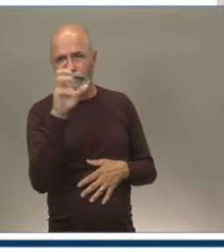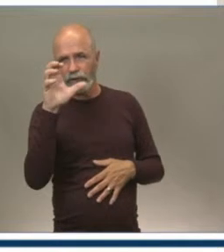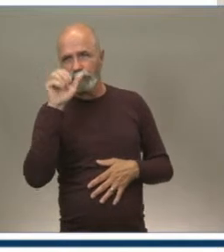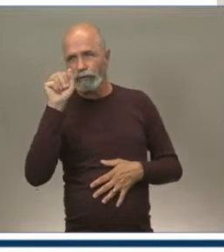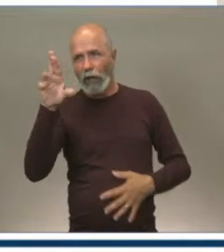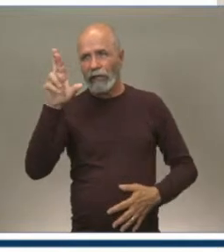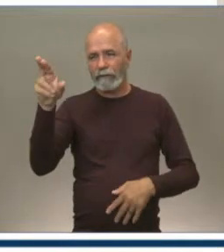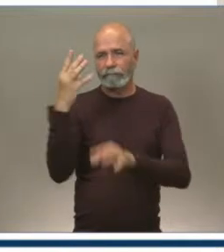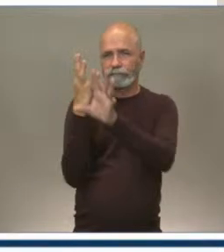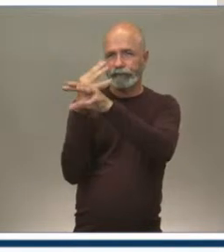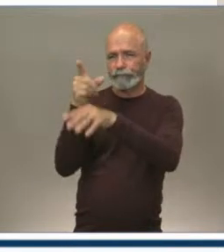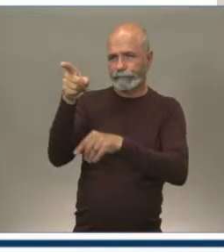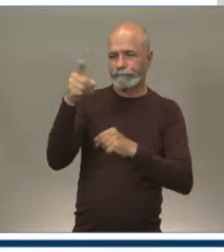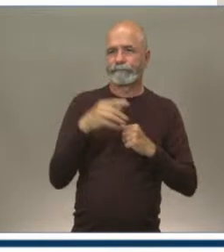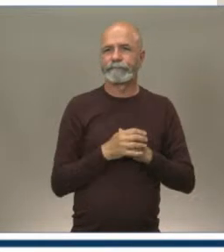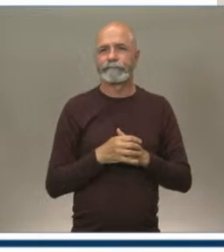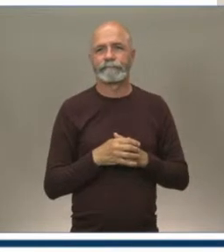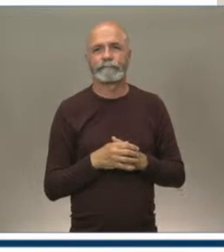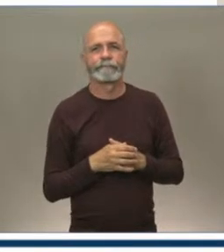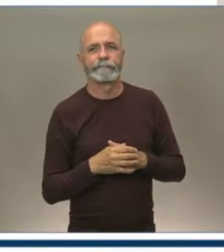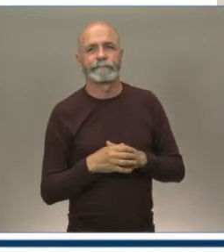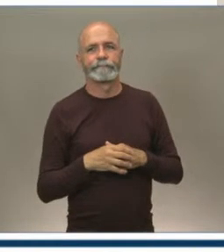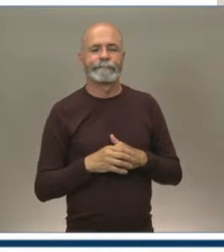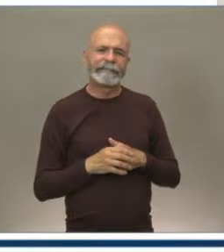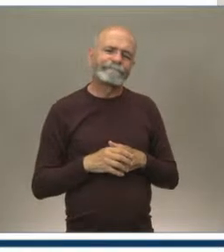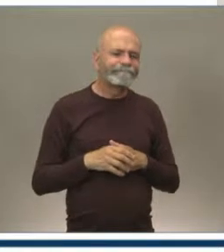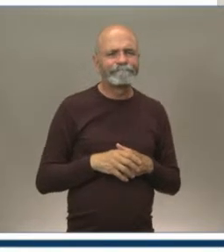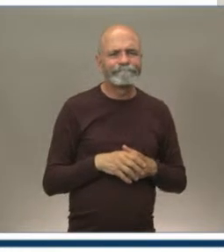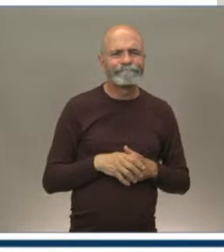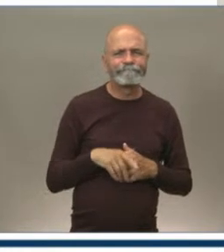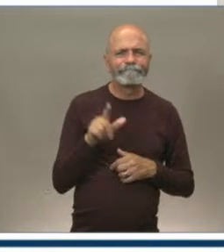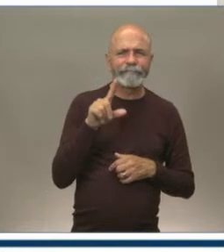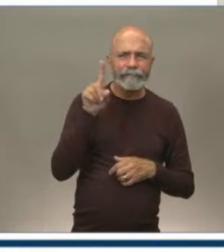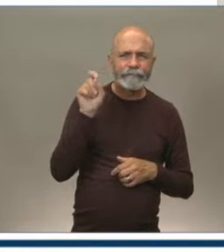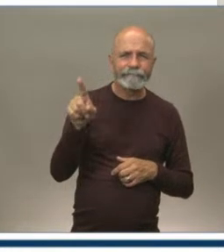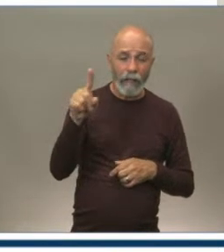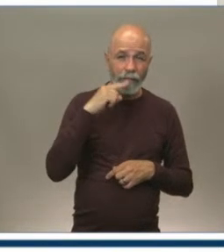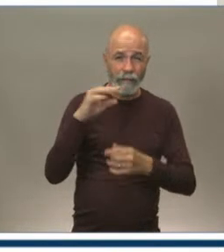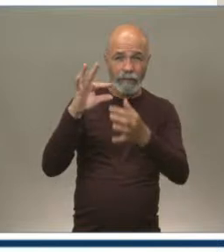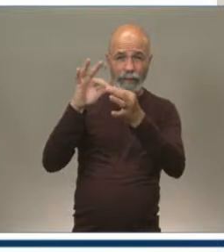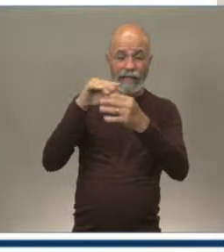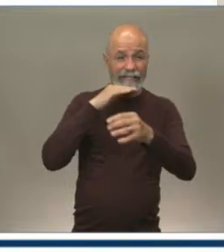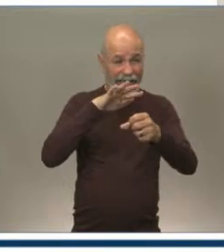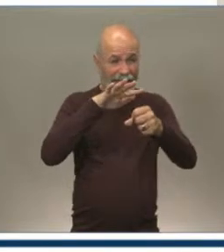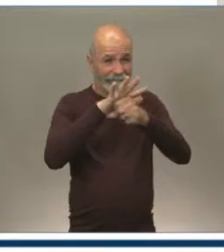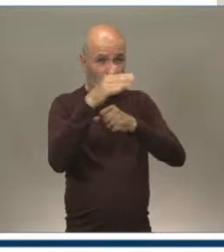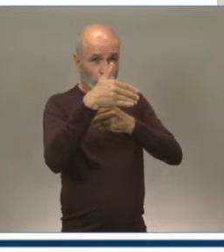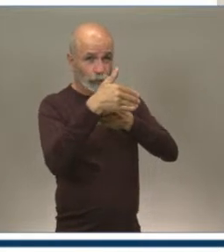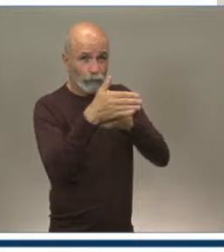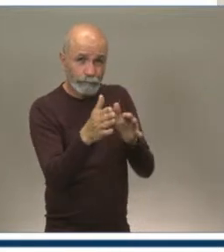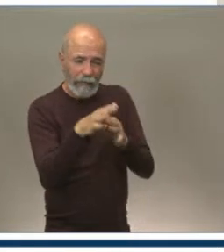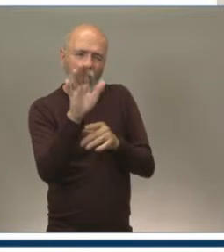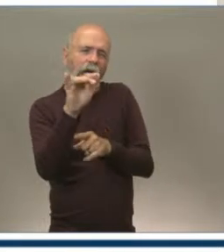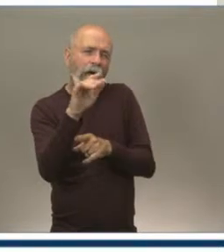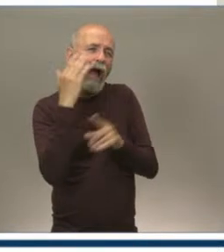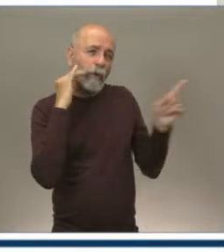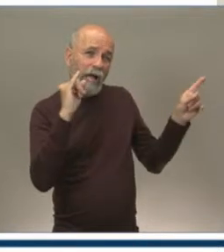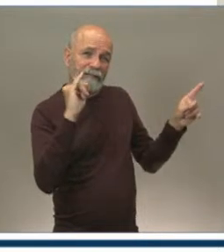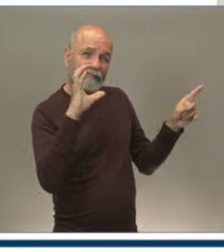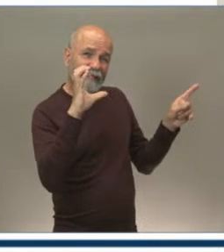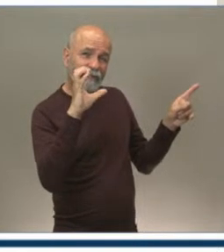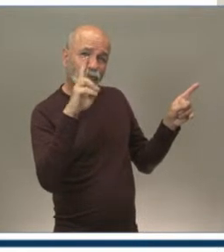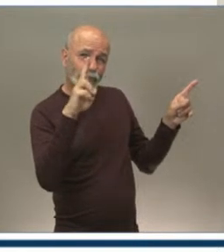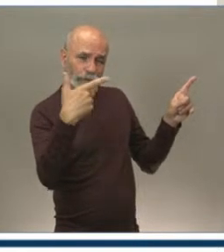a little bit about, you talked about this capacity. How does 21 people in ICU kind of compare to a normal busy